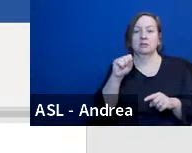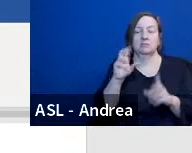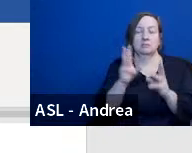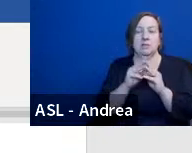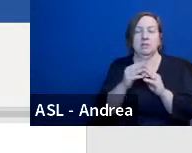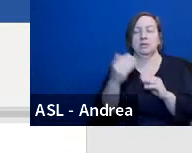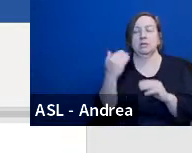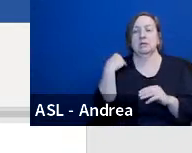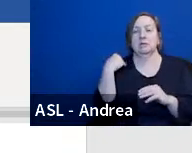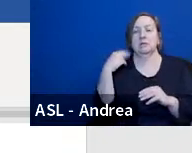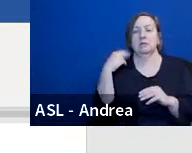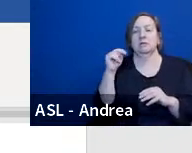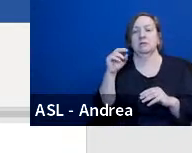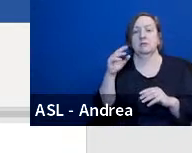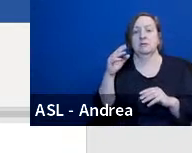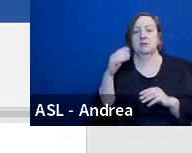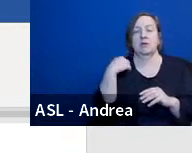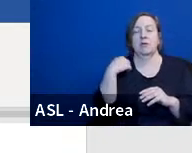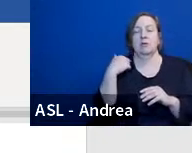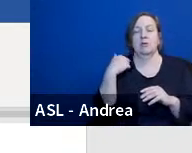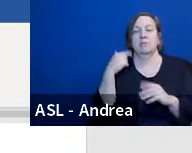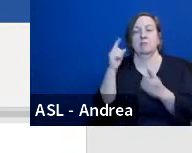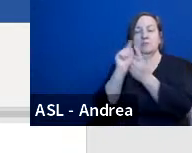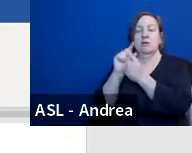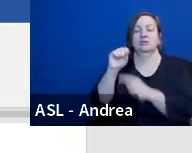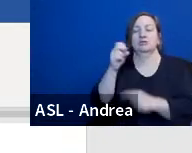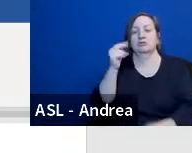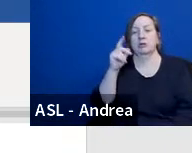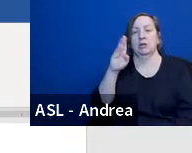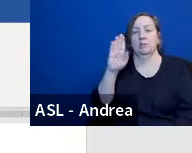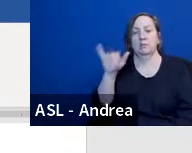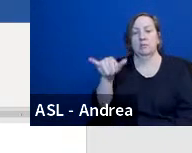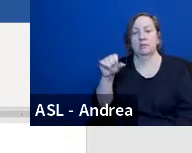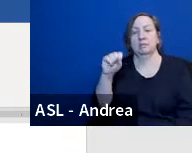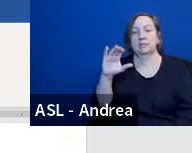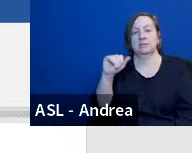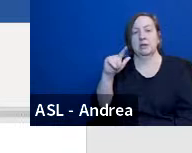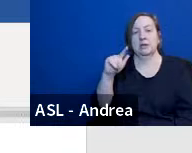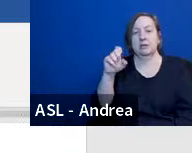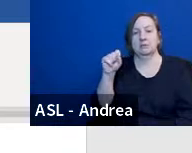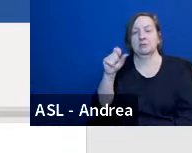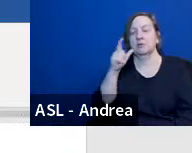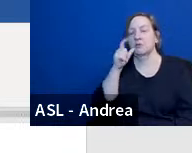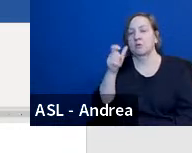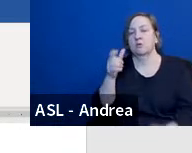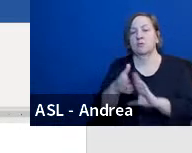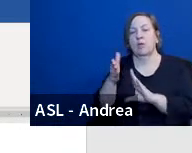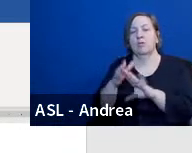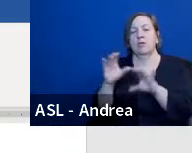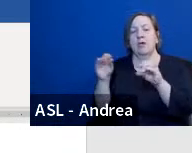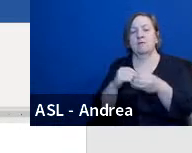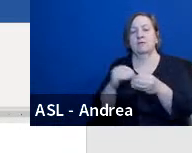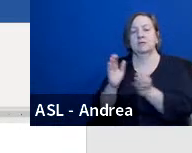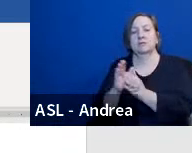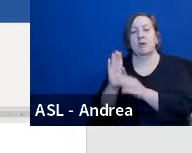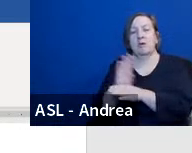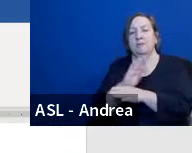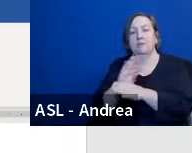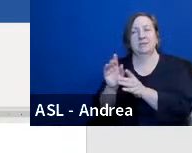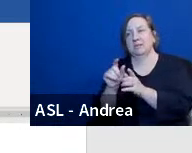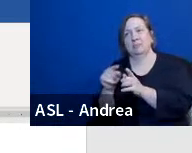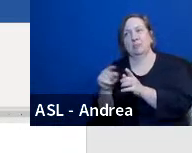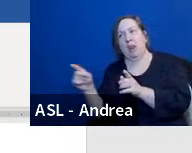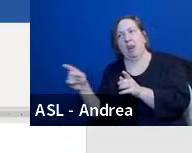run into Shelby Scales, who heads up the Office of Small Business, and I'm going to forget the rest of